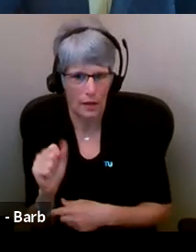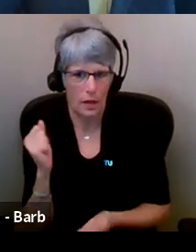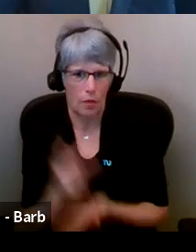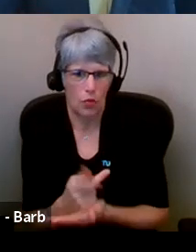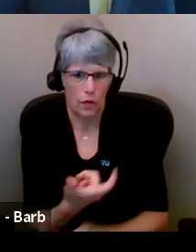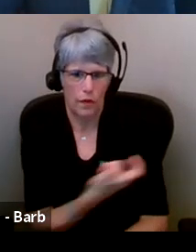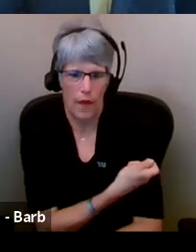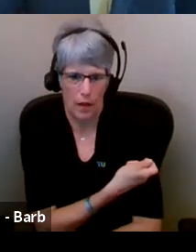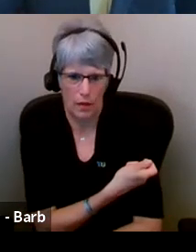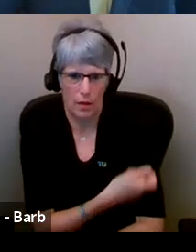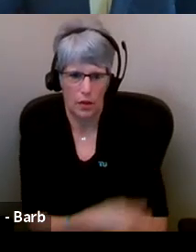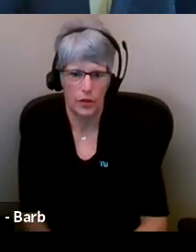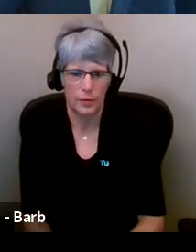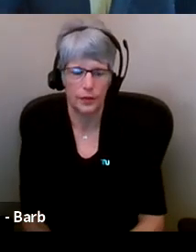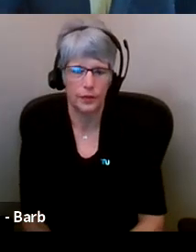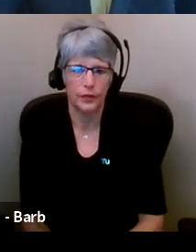vaccinations.